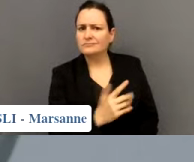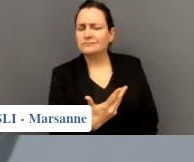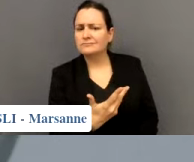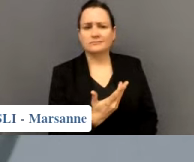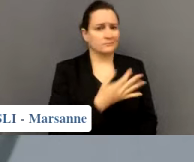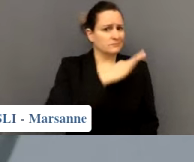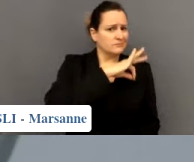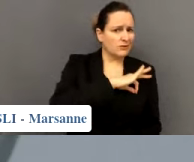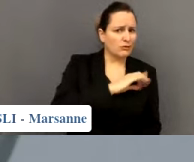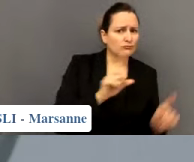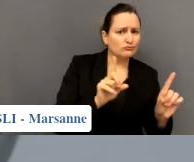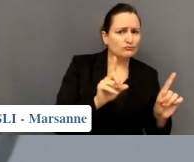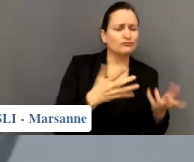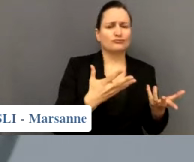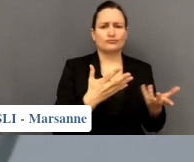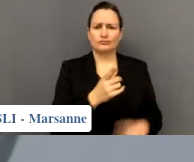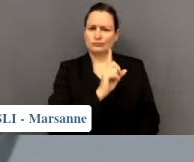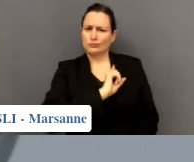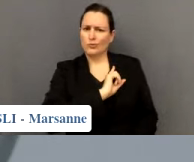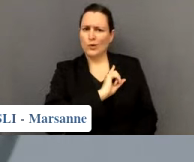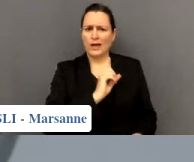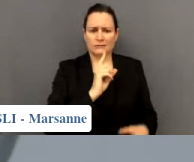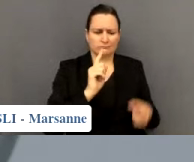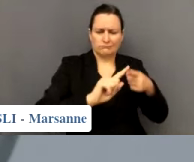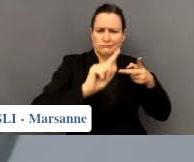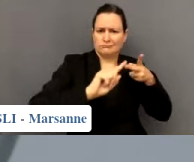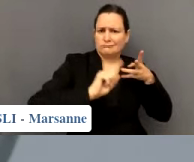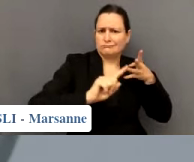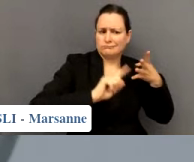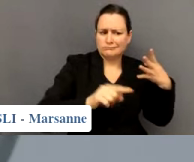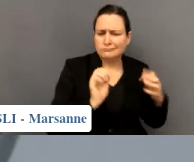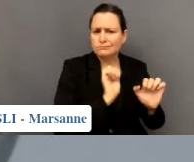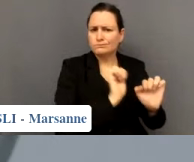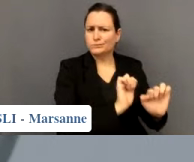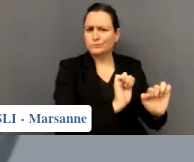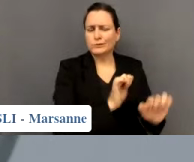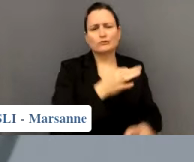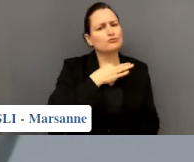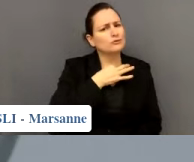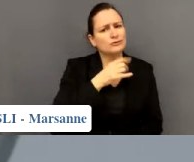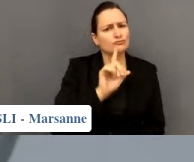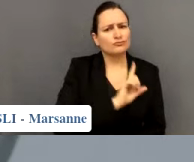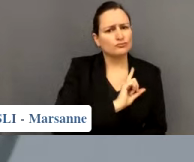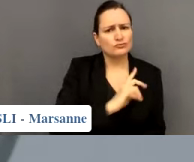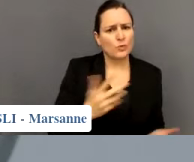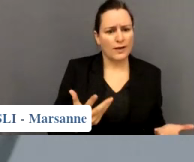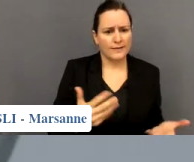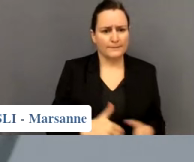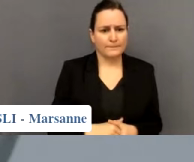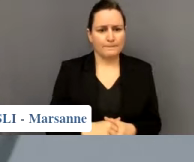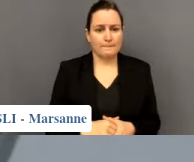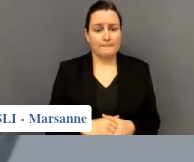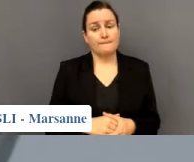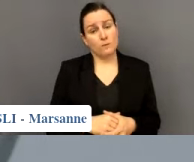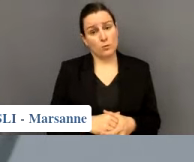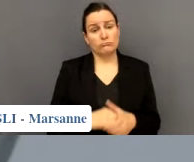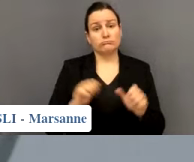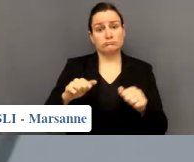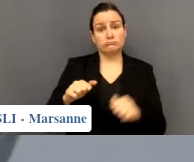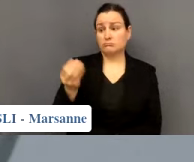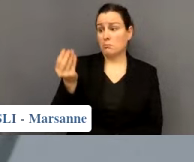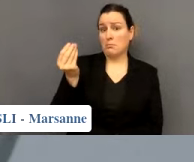stresses. It's not a simple equation. Economic precarity does not equate to risk, just as economic